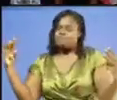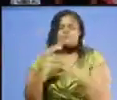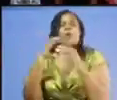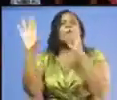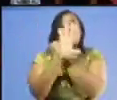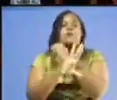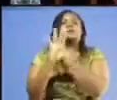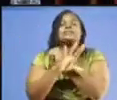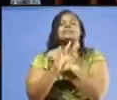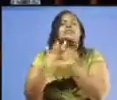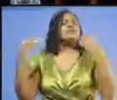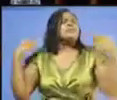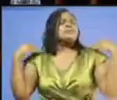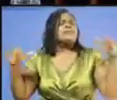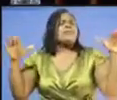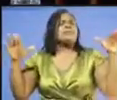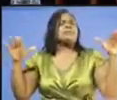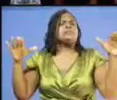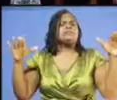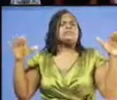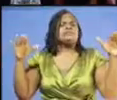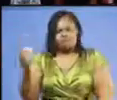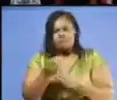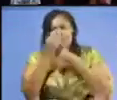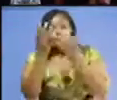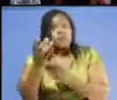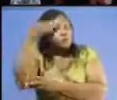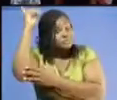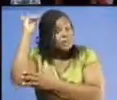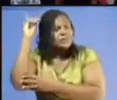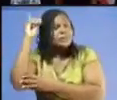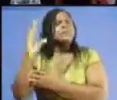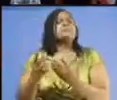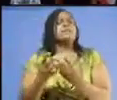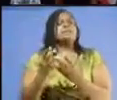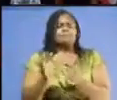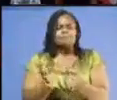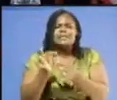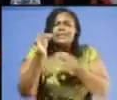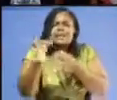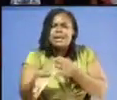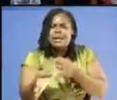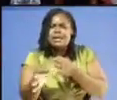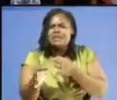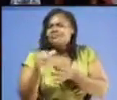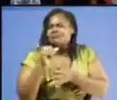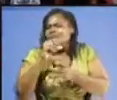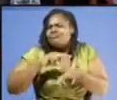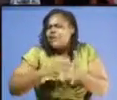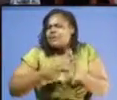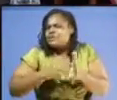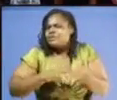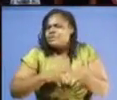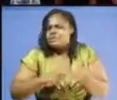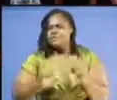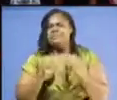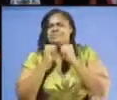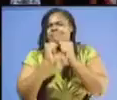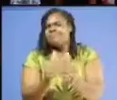So Gabriel came and said, Daniel, the delay does not mean a